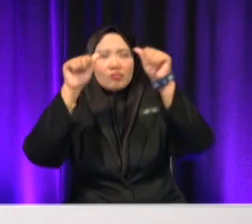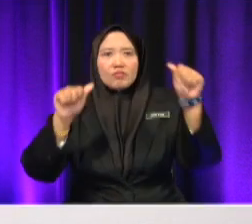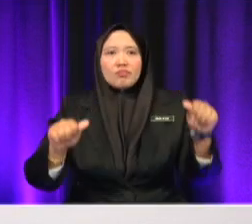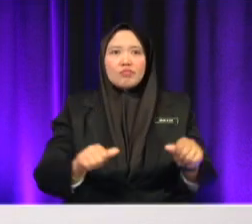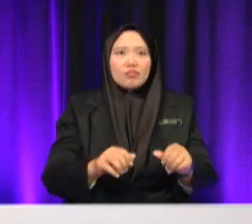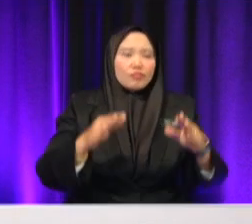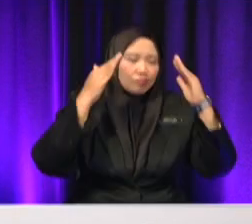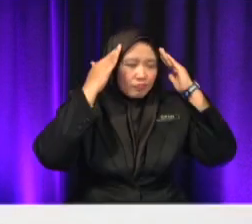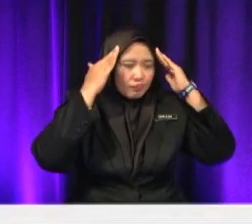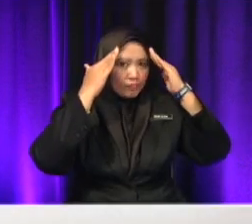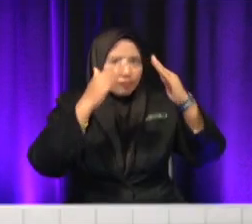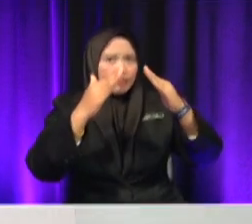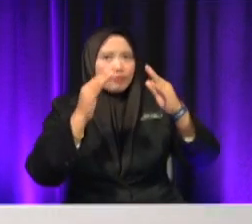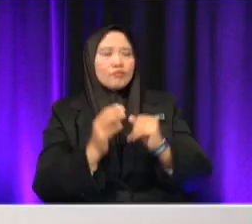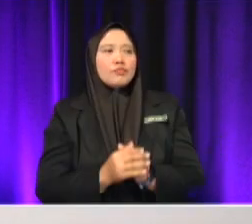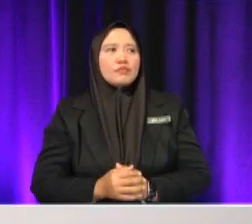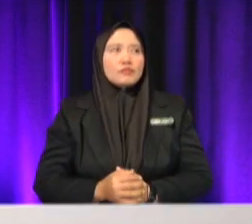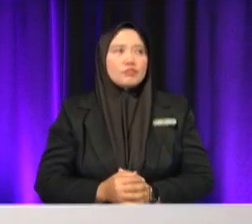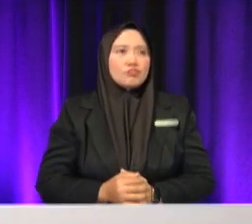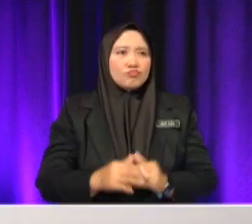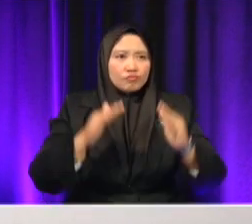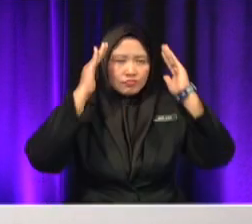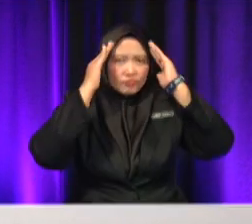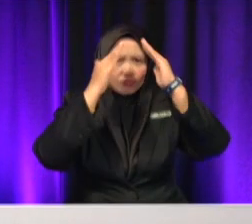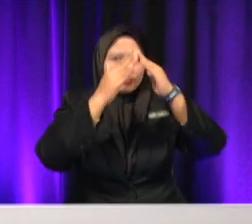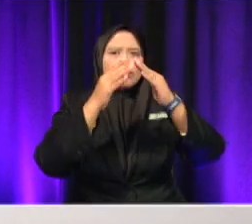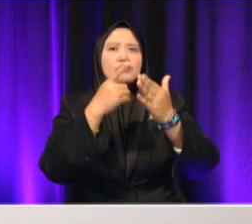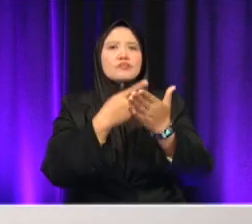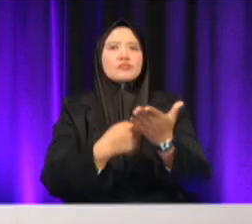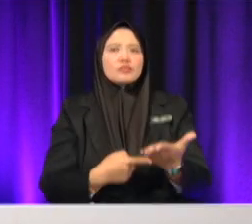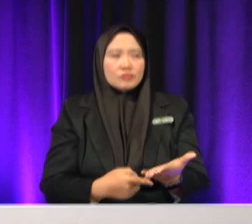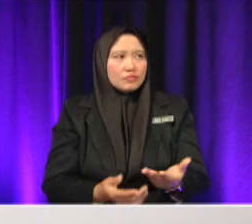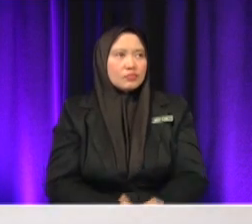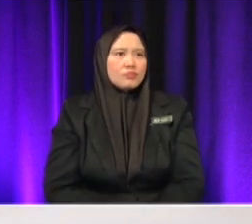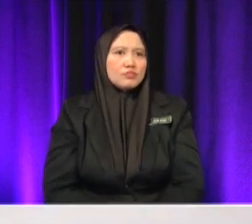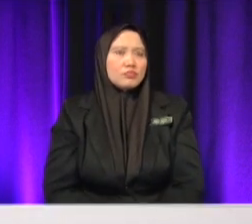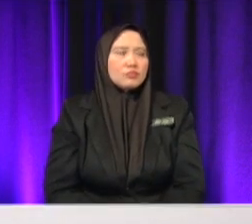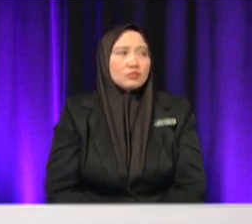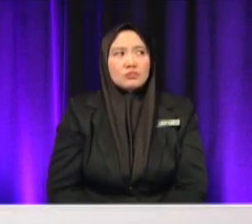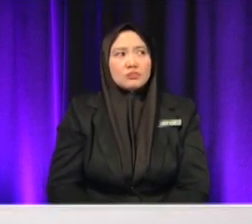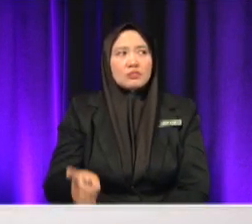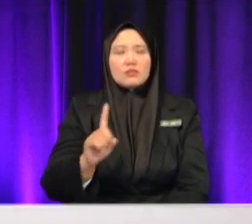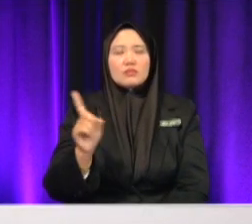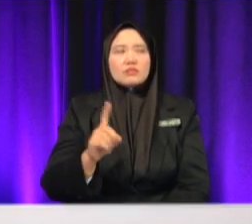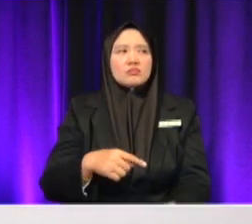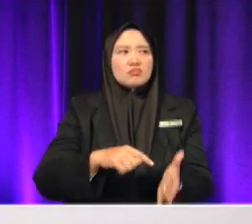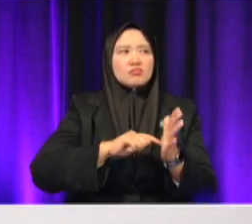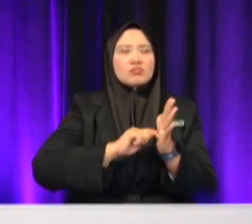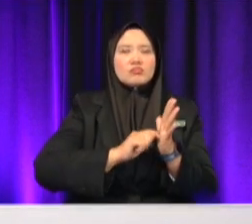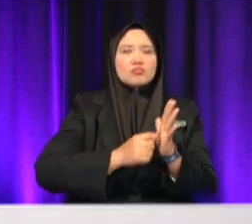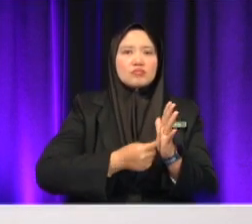Okay, so let's have, so what is actually the keyword for the